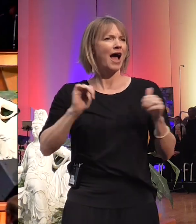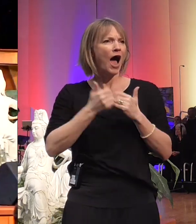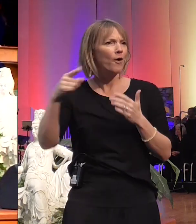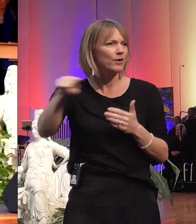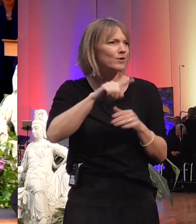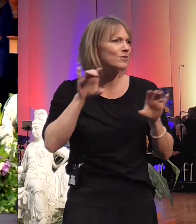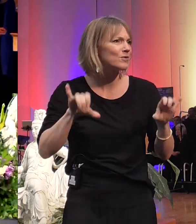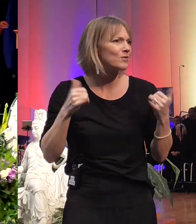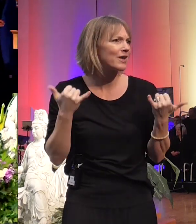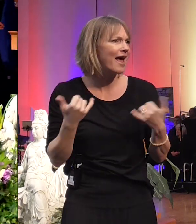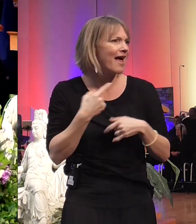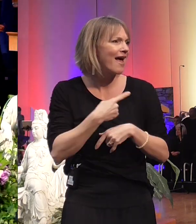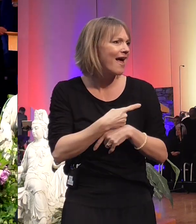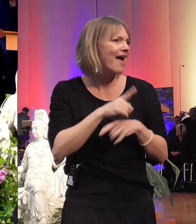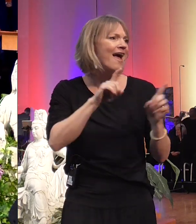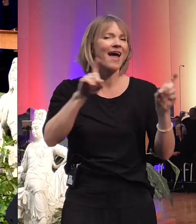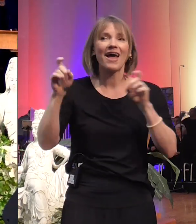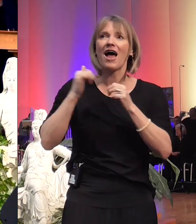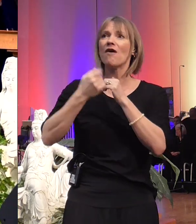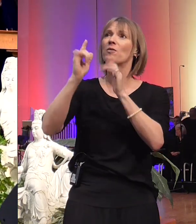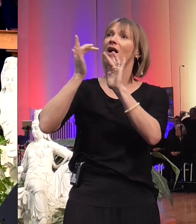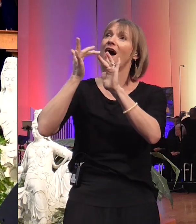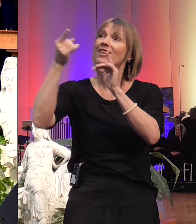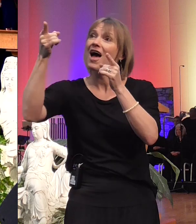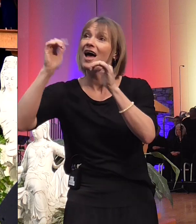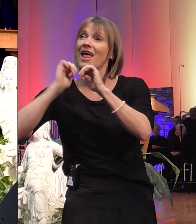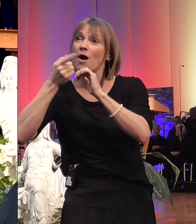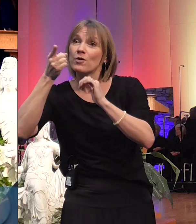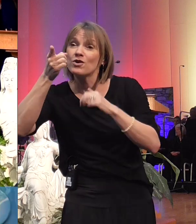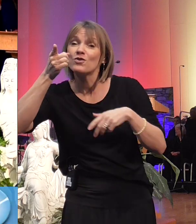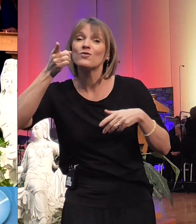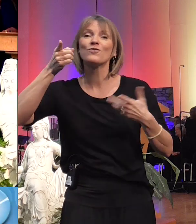doing? Great. Everyone online, how are you doing this